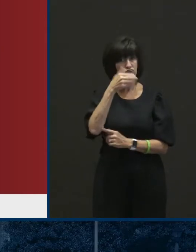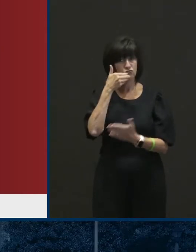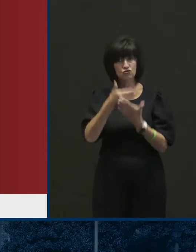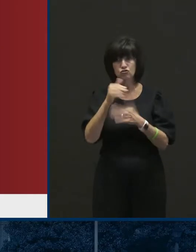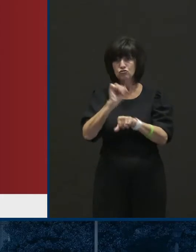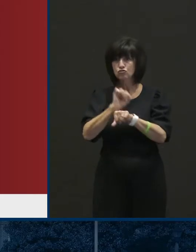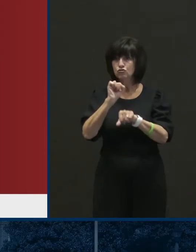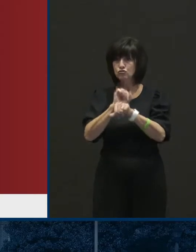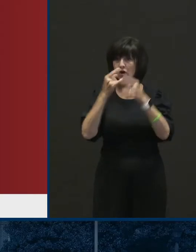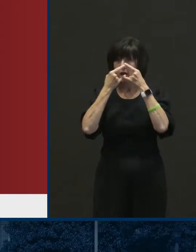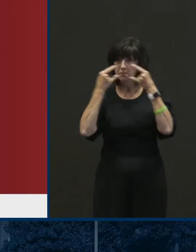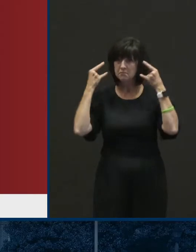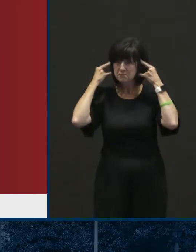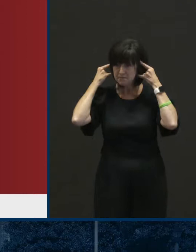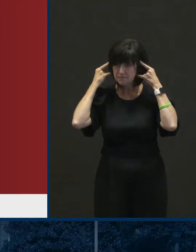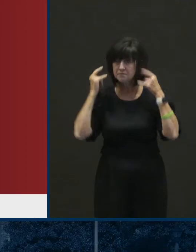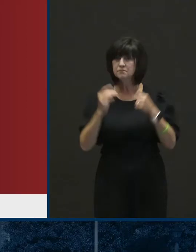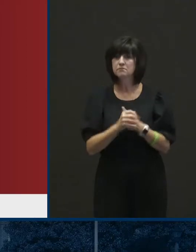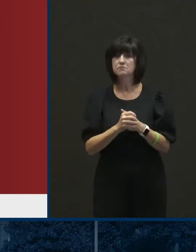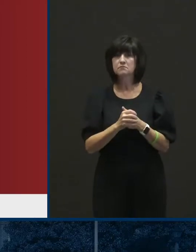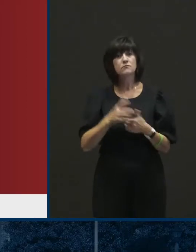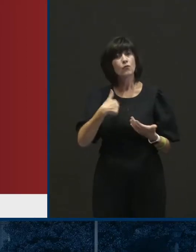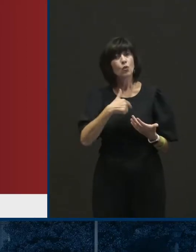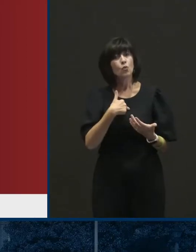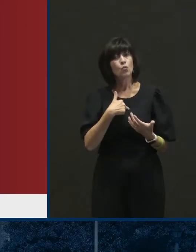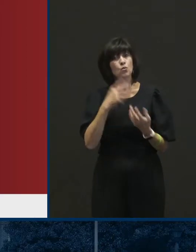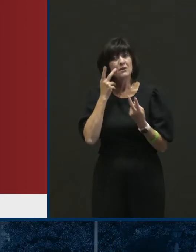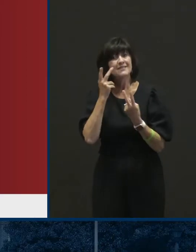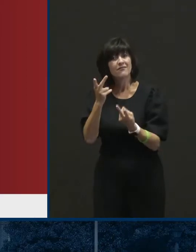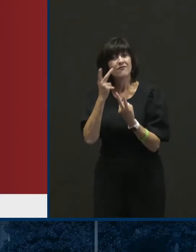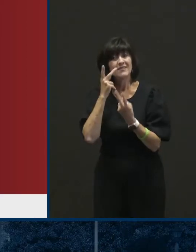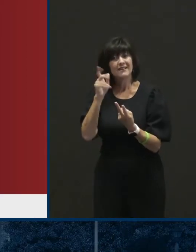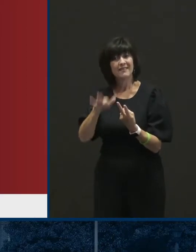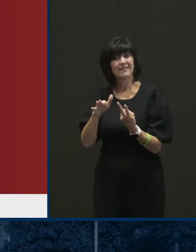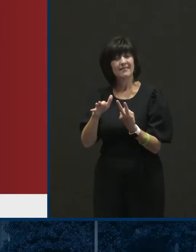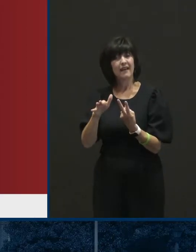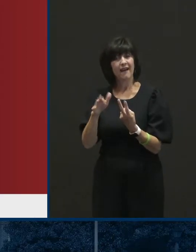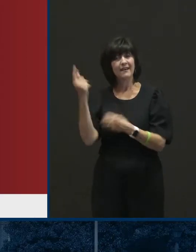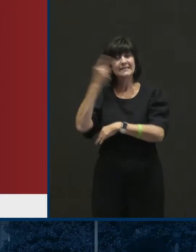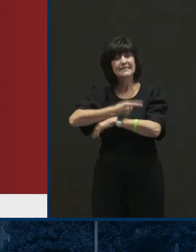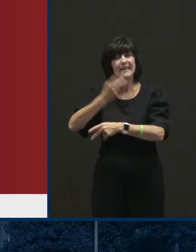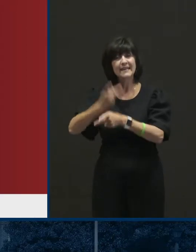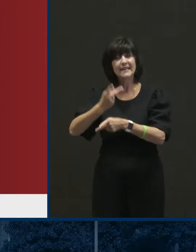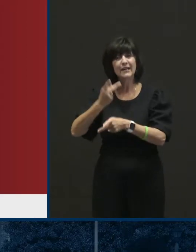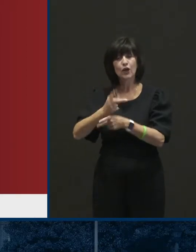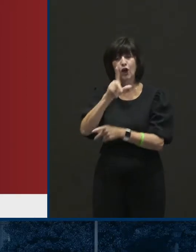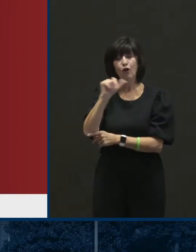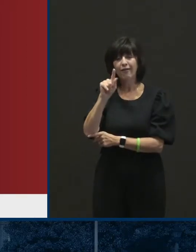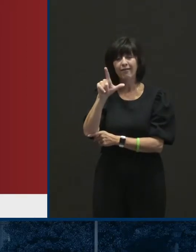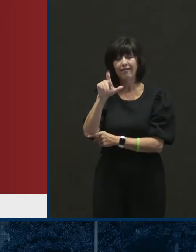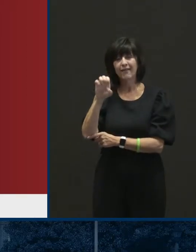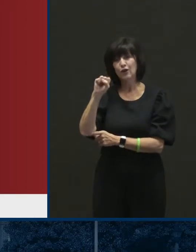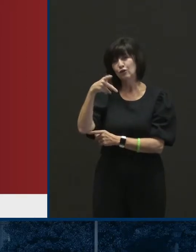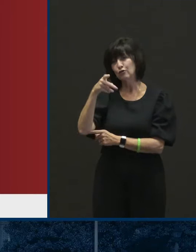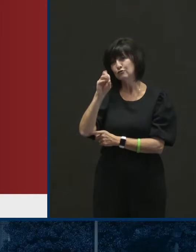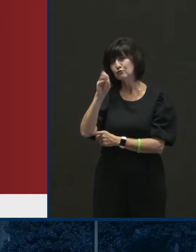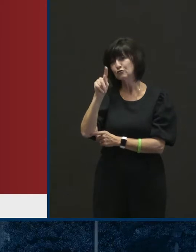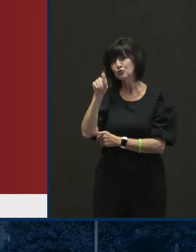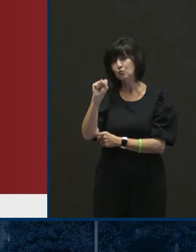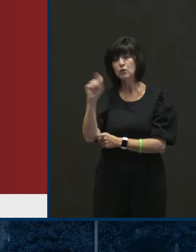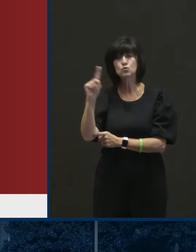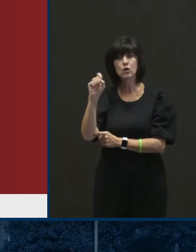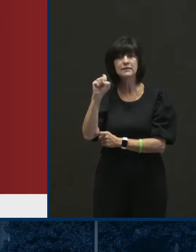it. We also visited a little daycare down there, Little Sprouts in Seaford, and